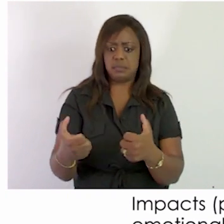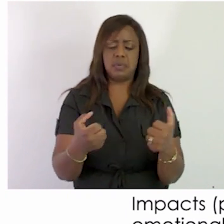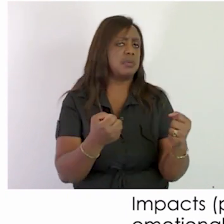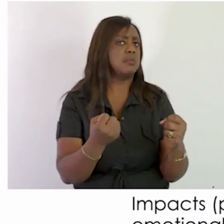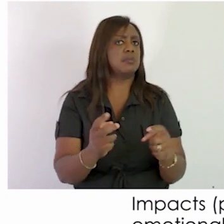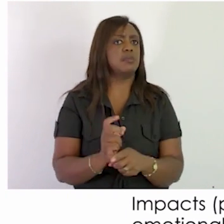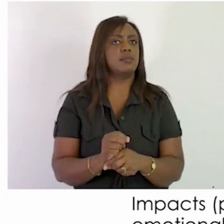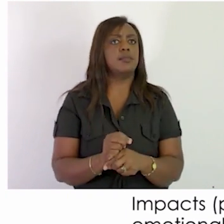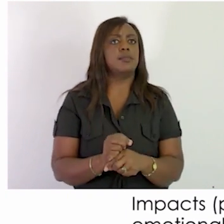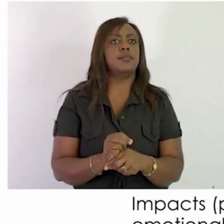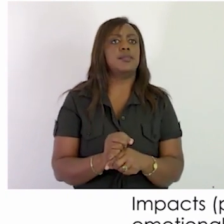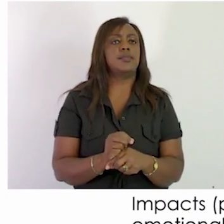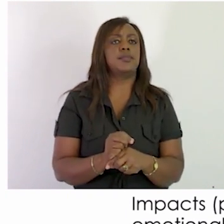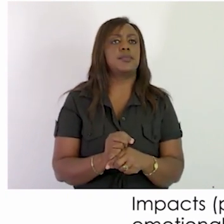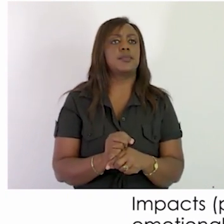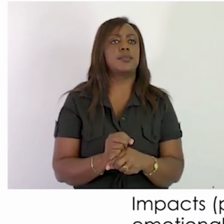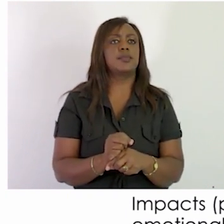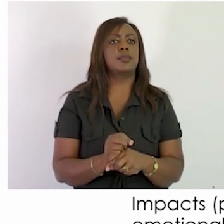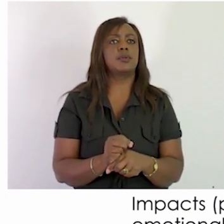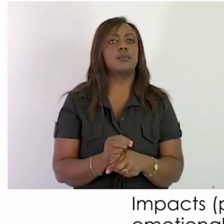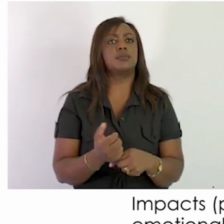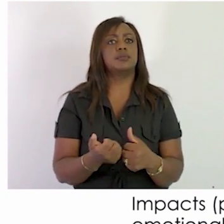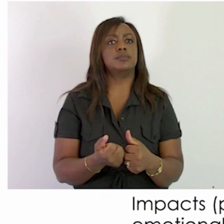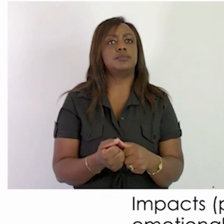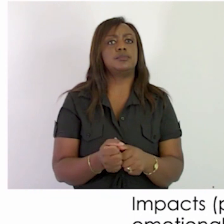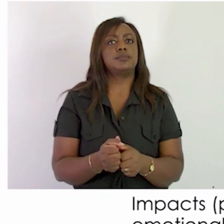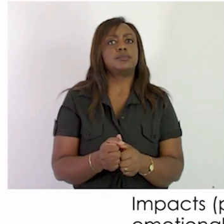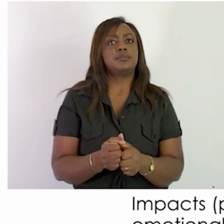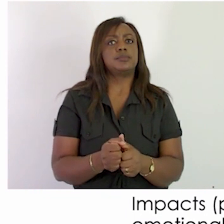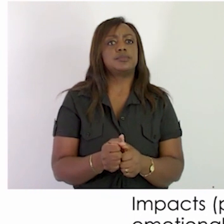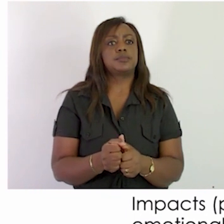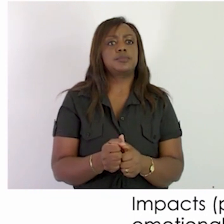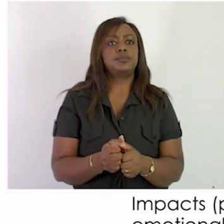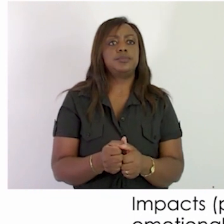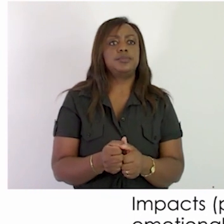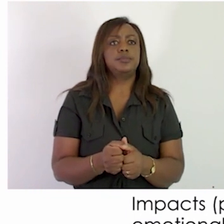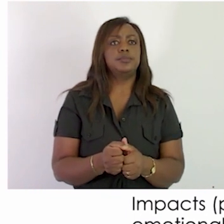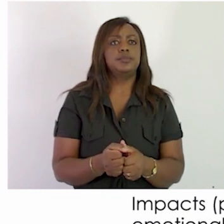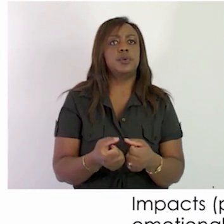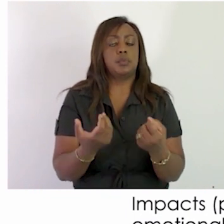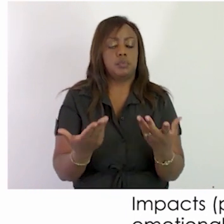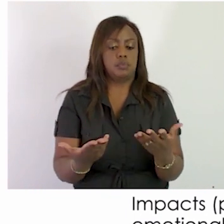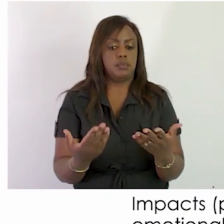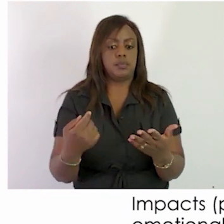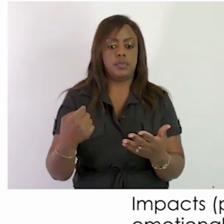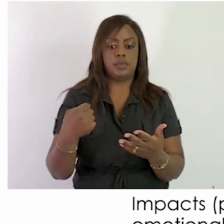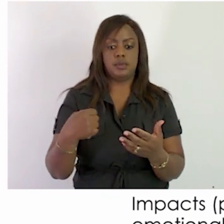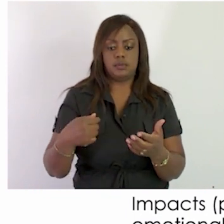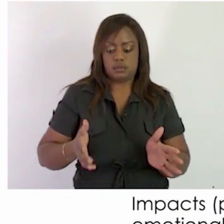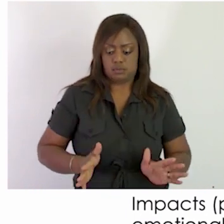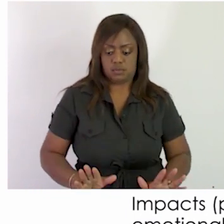more than one sexual partner, for a boy, maybe you have three girlfriends, or for a girl, you have maybe